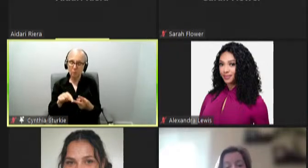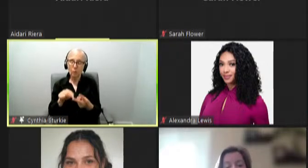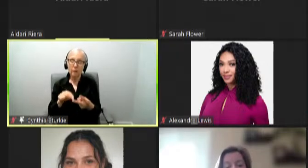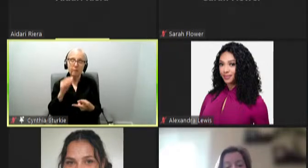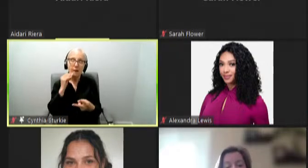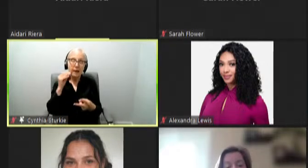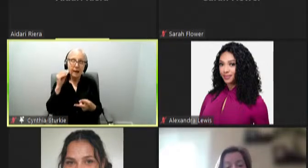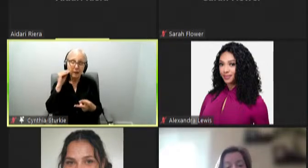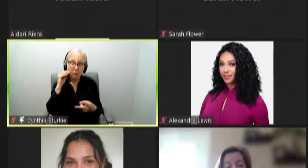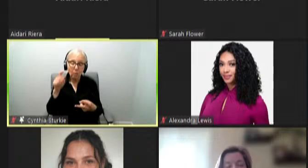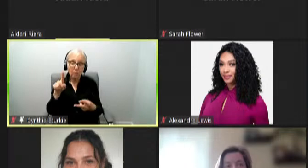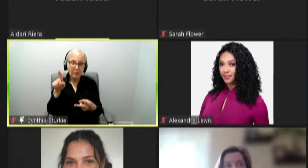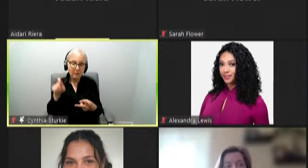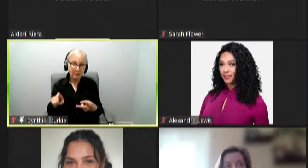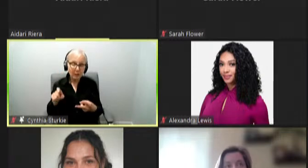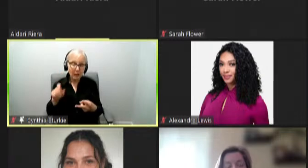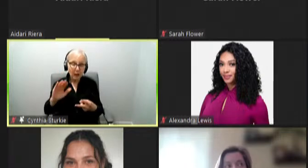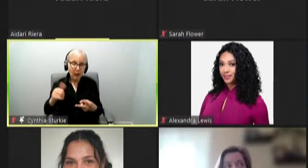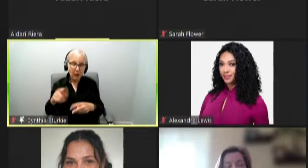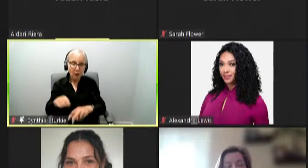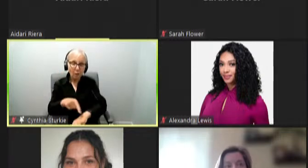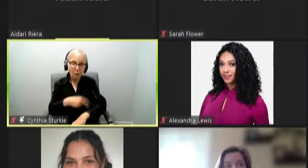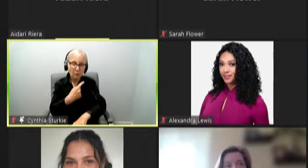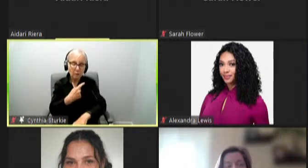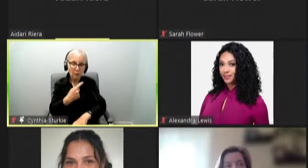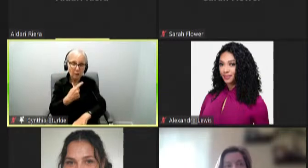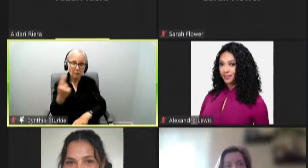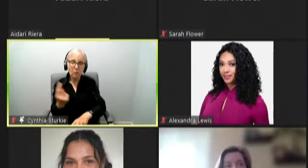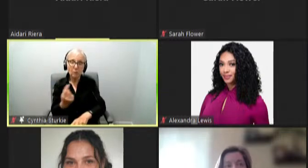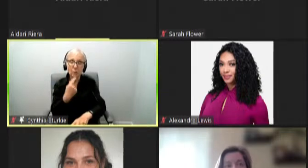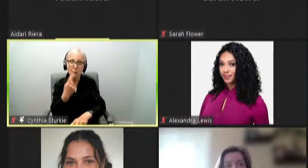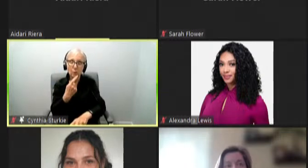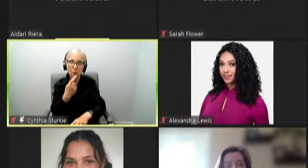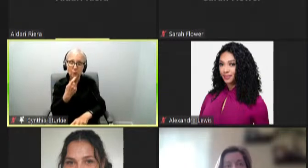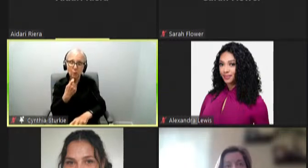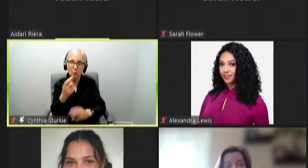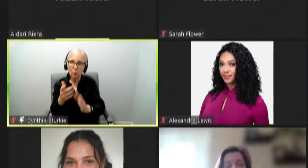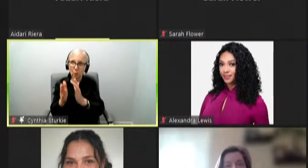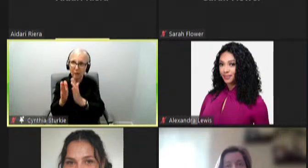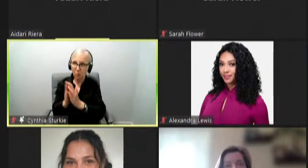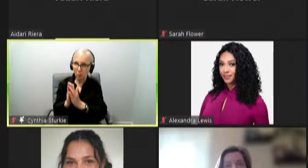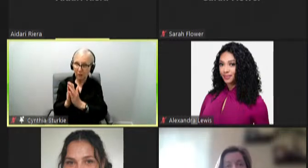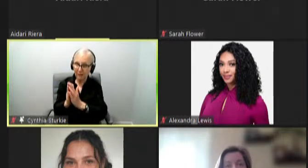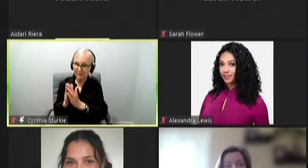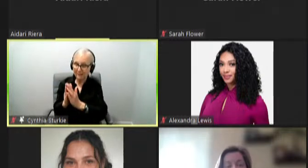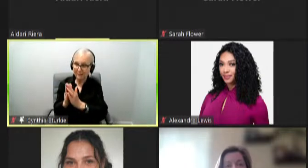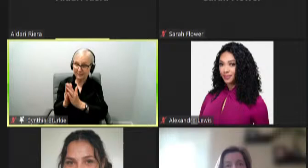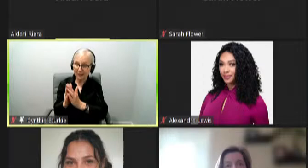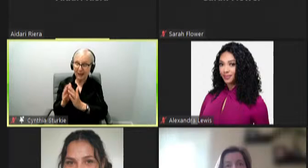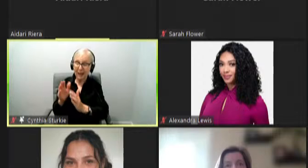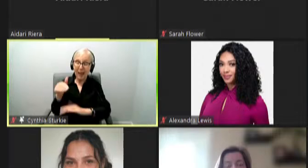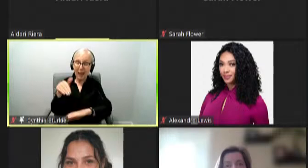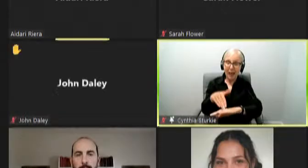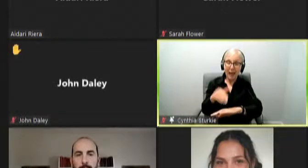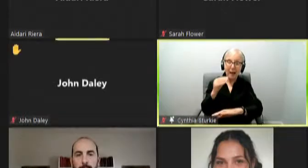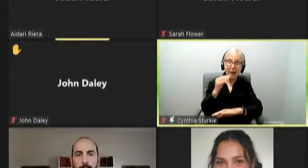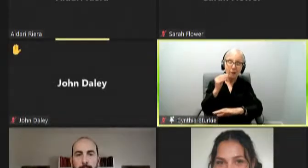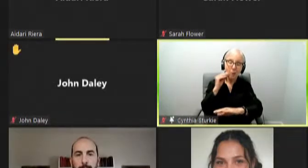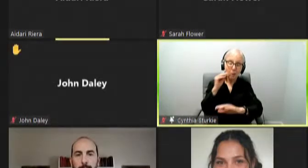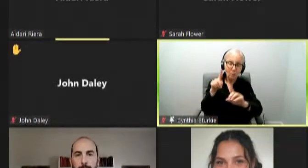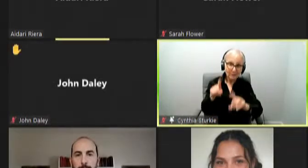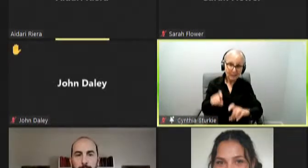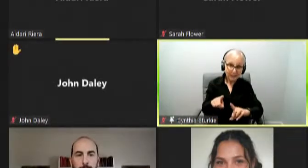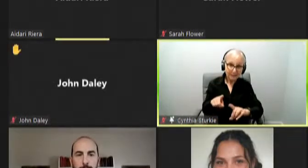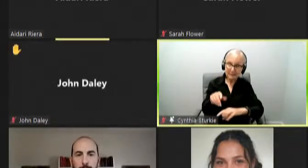you guys know how long would it take for someone who requests the at-home testing today to receive them? Thank